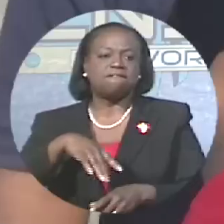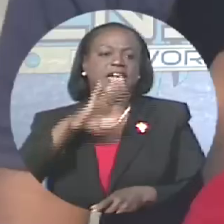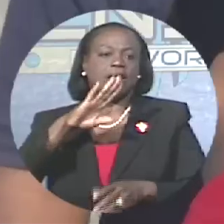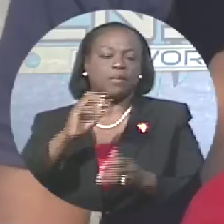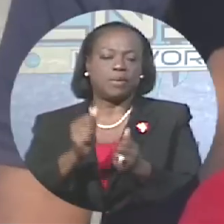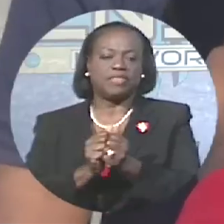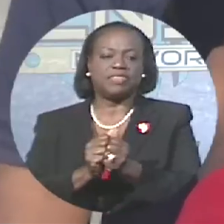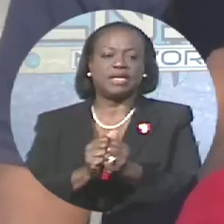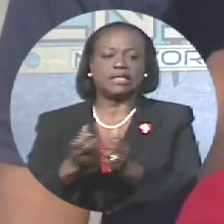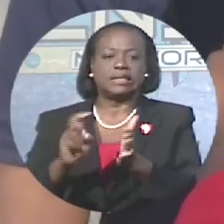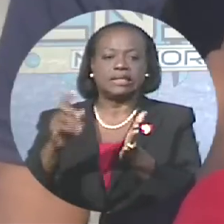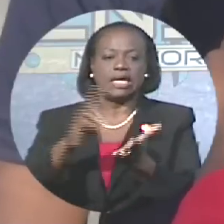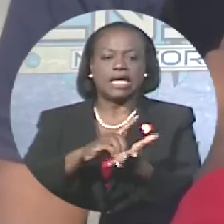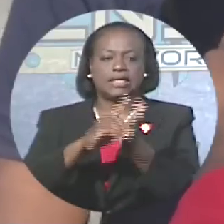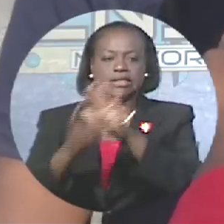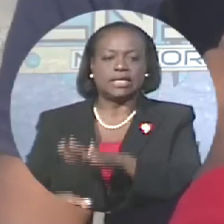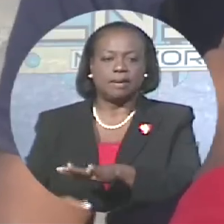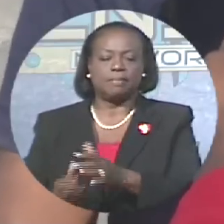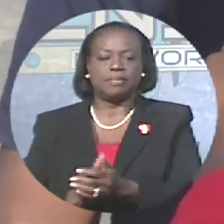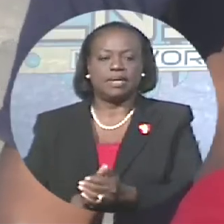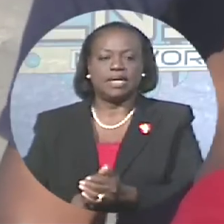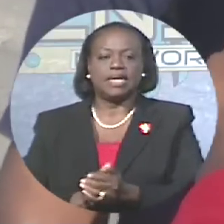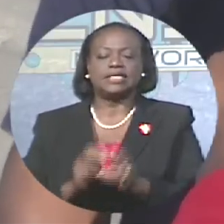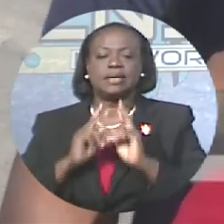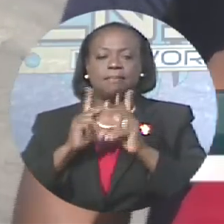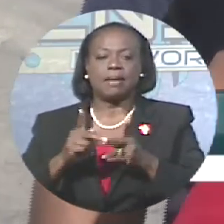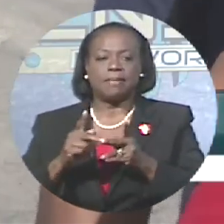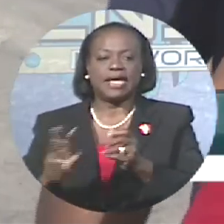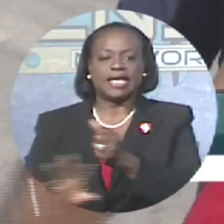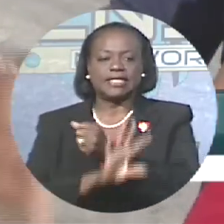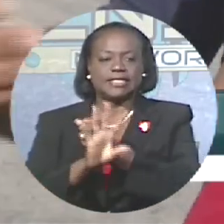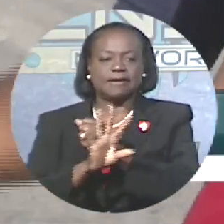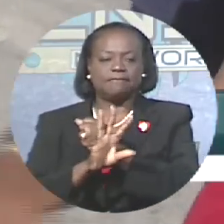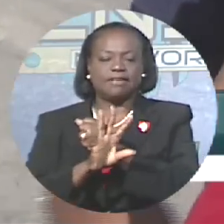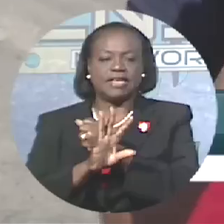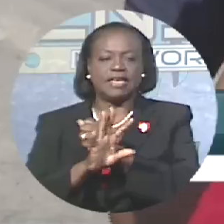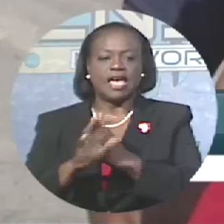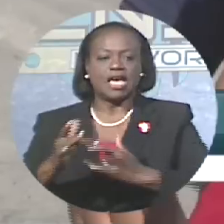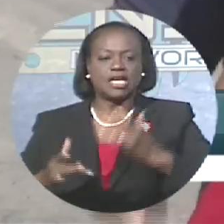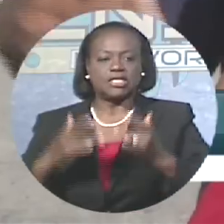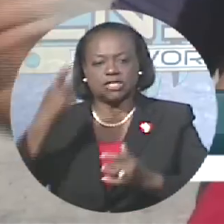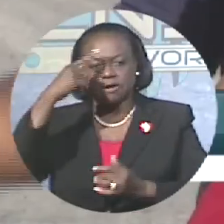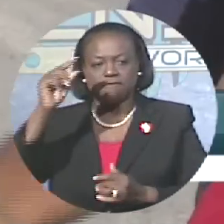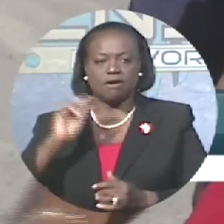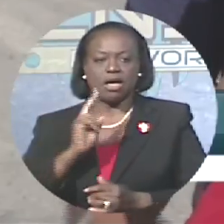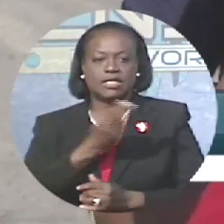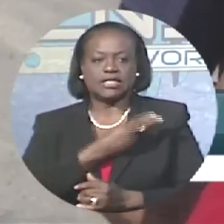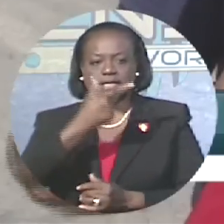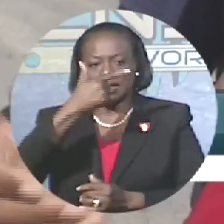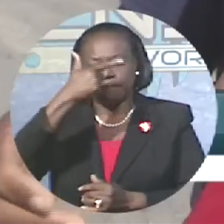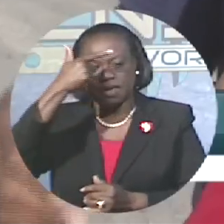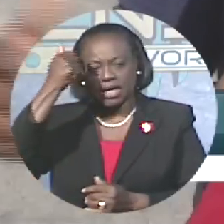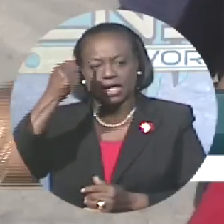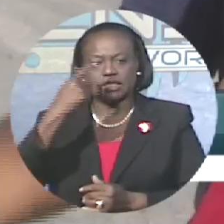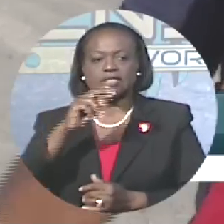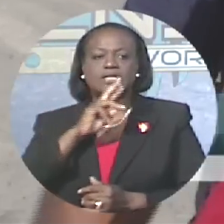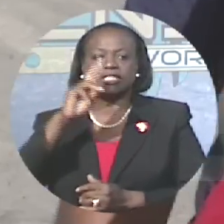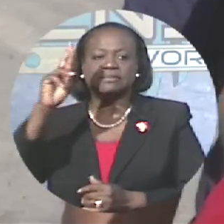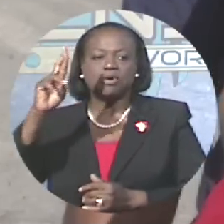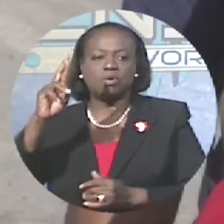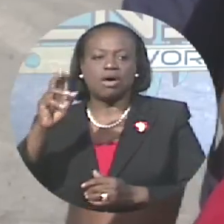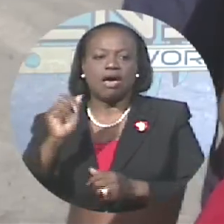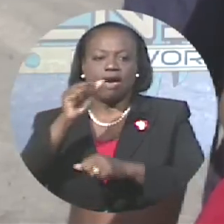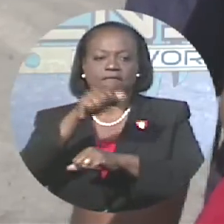removed. It's a public safety concern for us because the smoke over a period of time was affecting the health